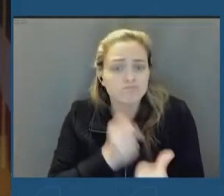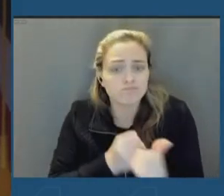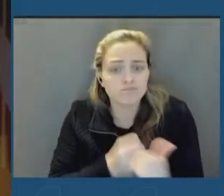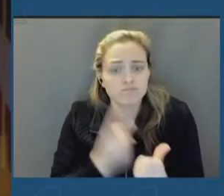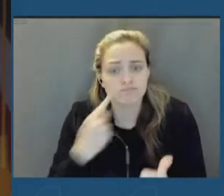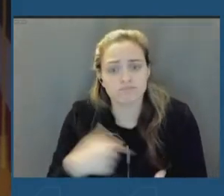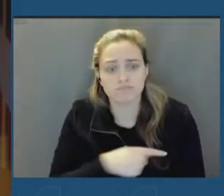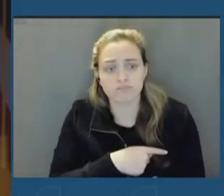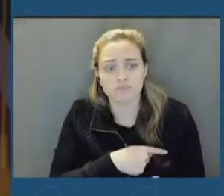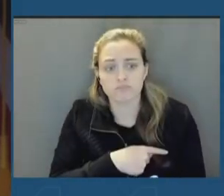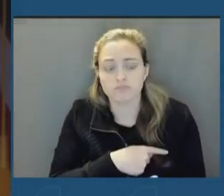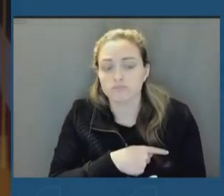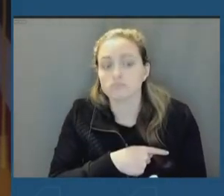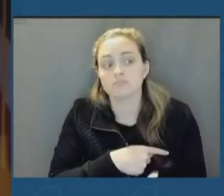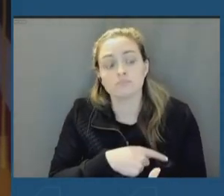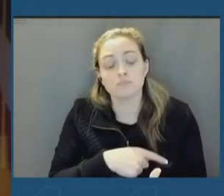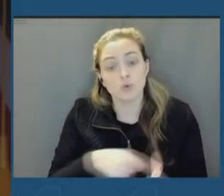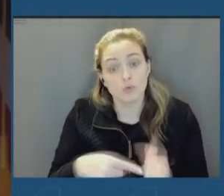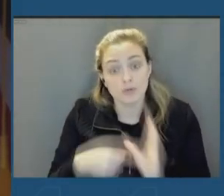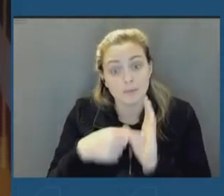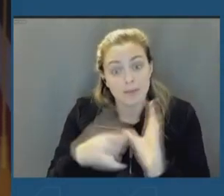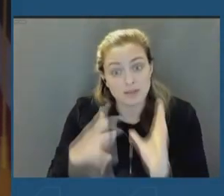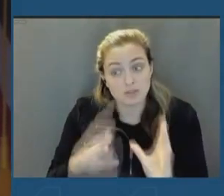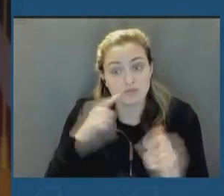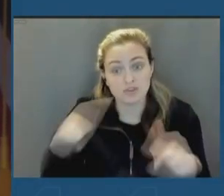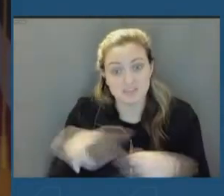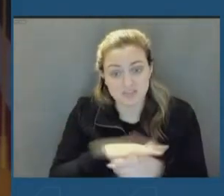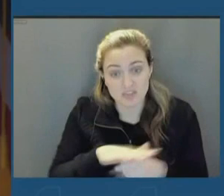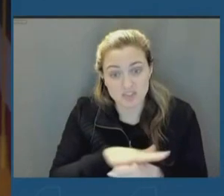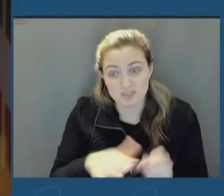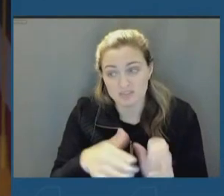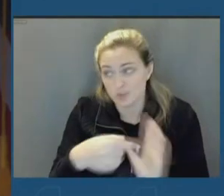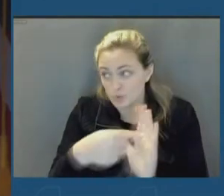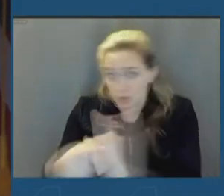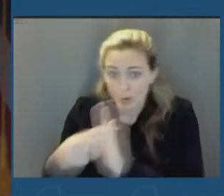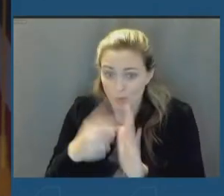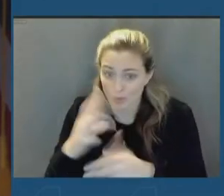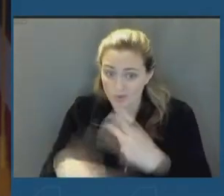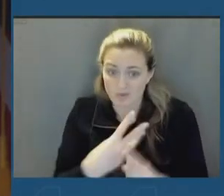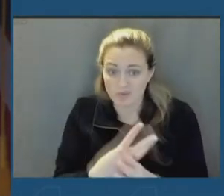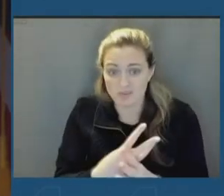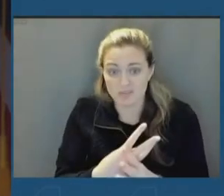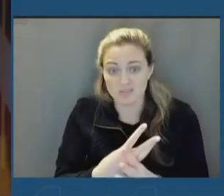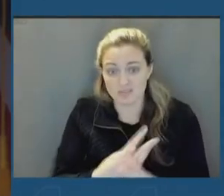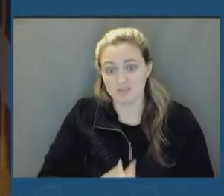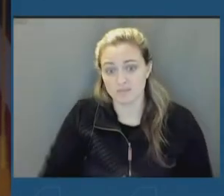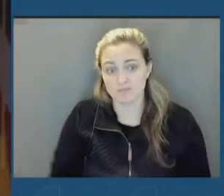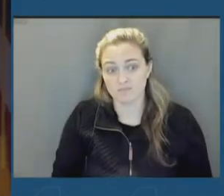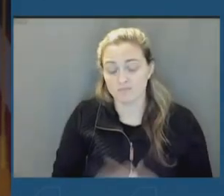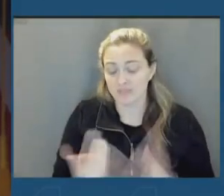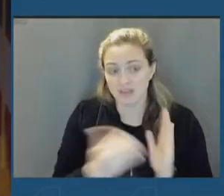the ambassadors for this region to the rest of the world. You showed what you're made of. Again,